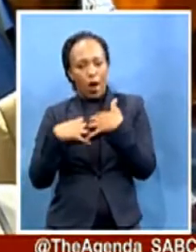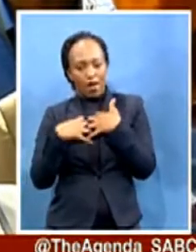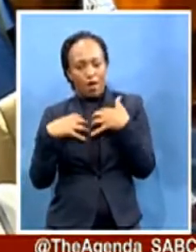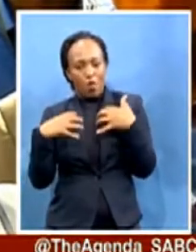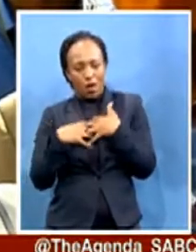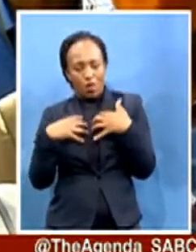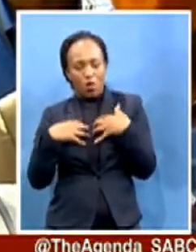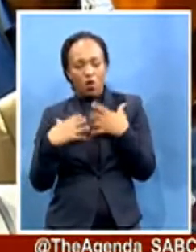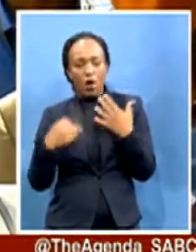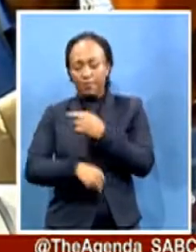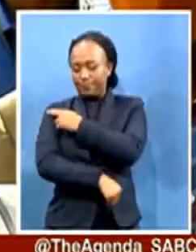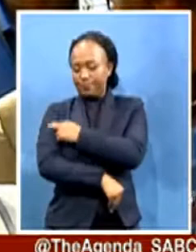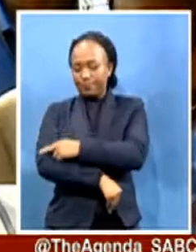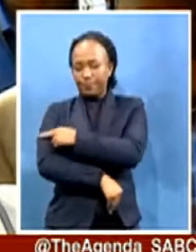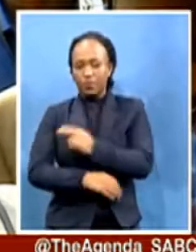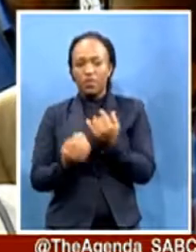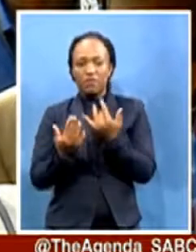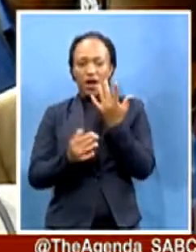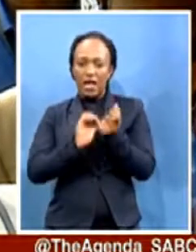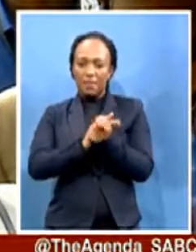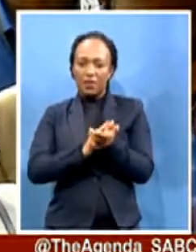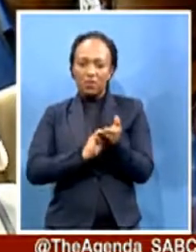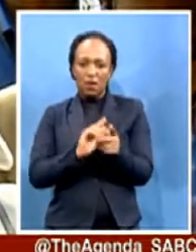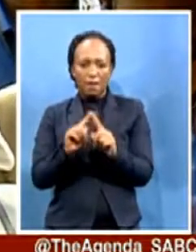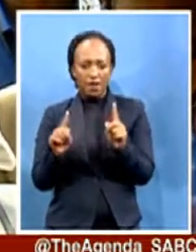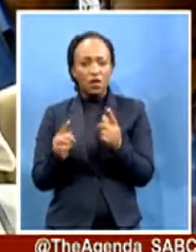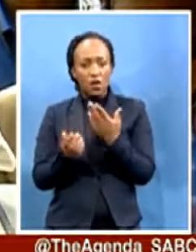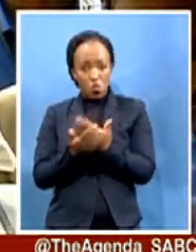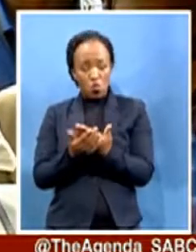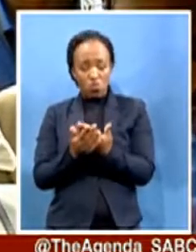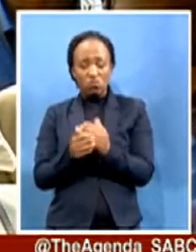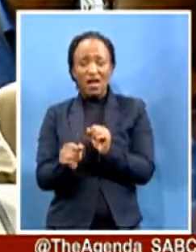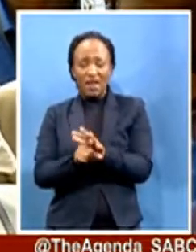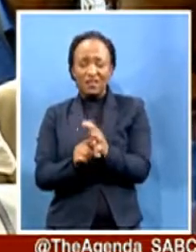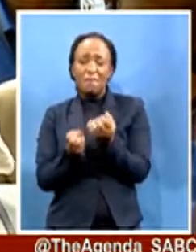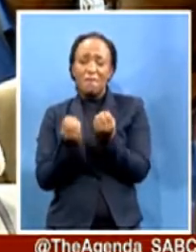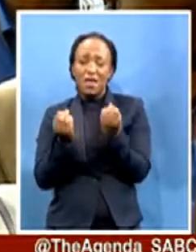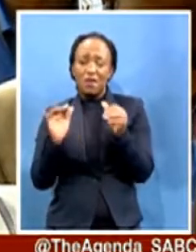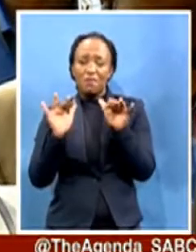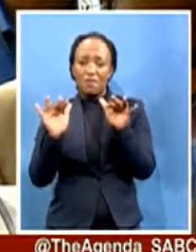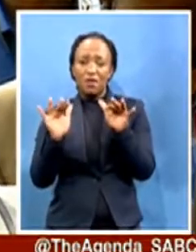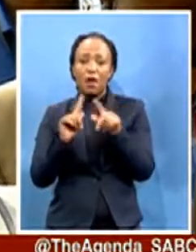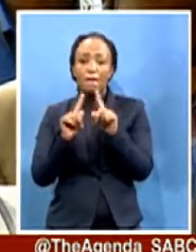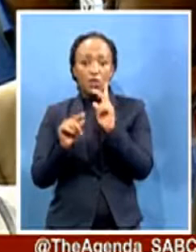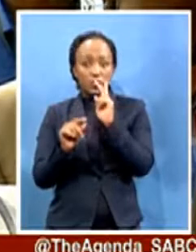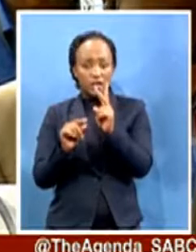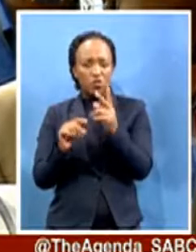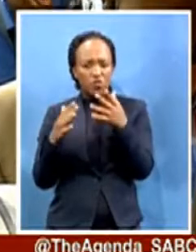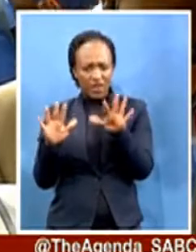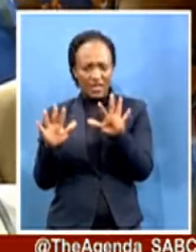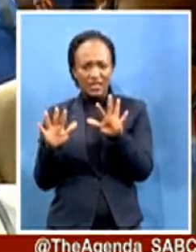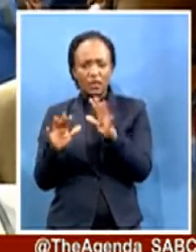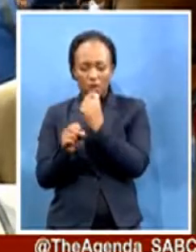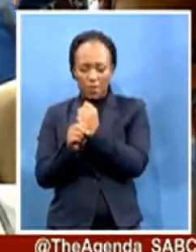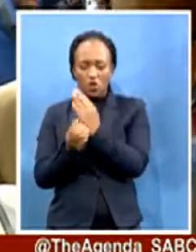this case, it could actually affect a lot more people. We've then seen how we've been able to evacuate 23 other patients where